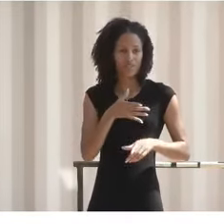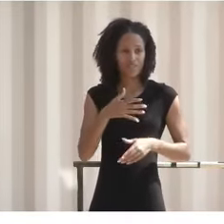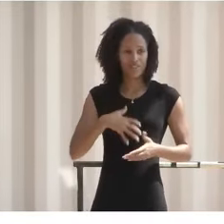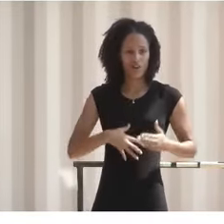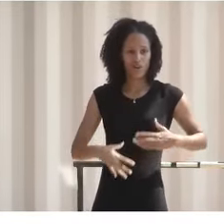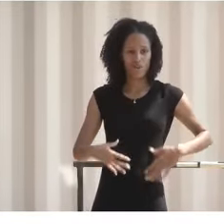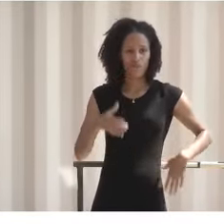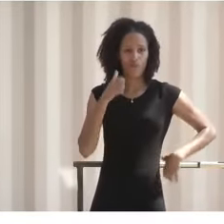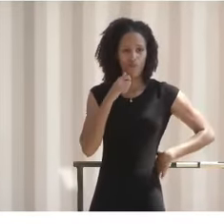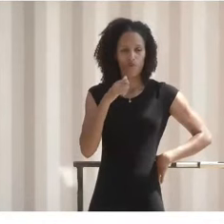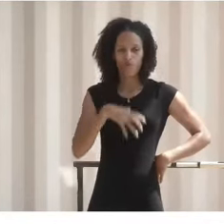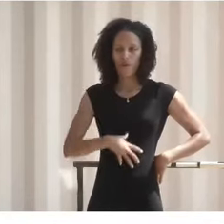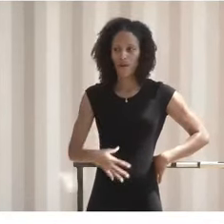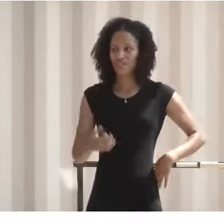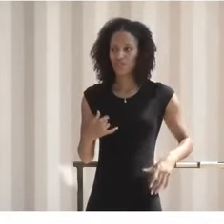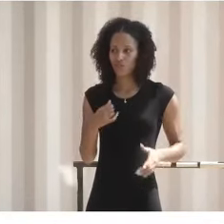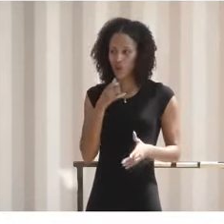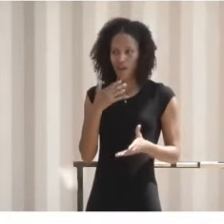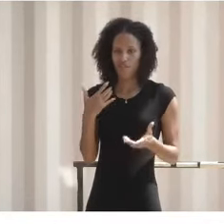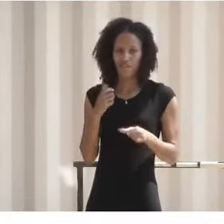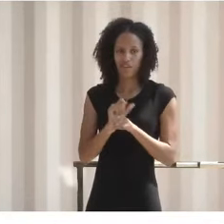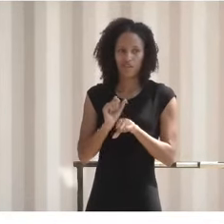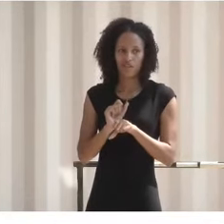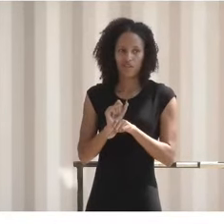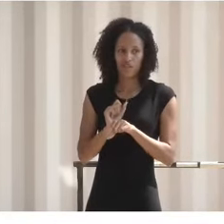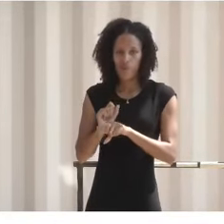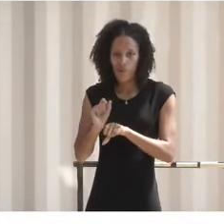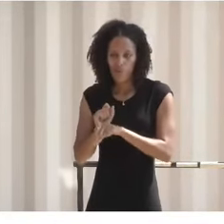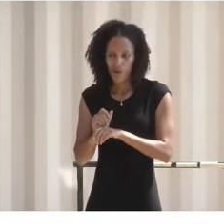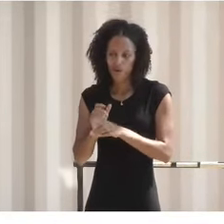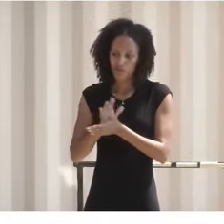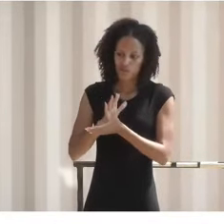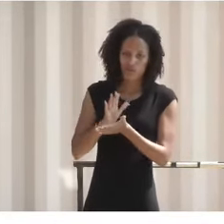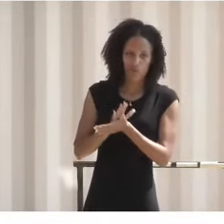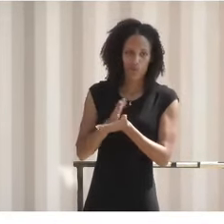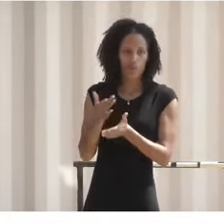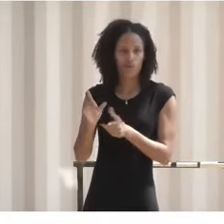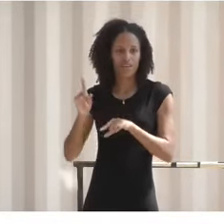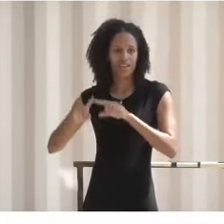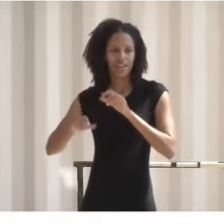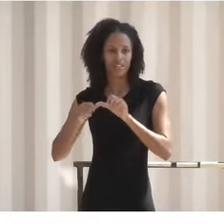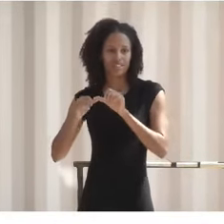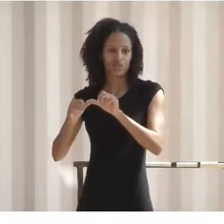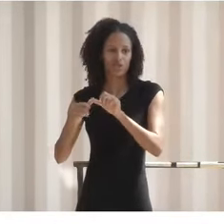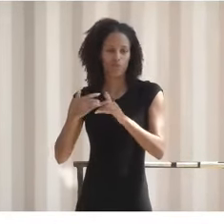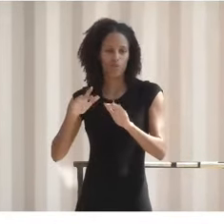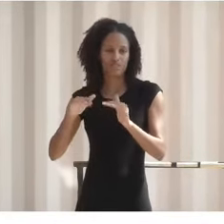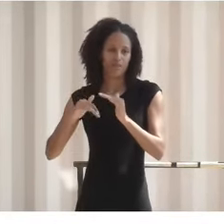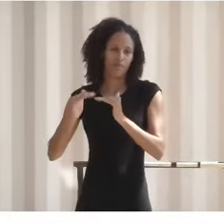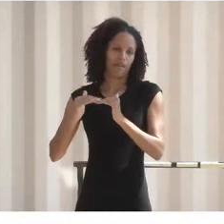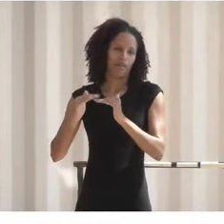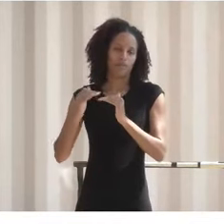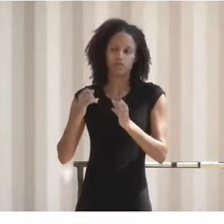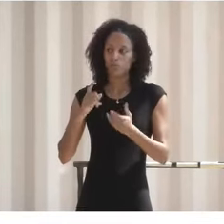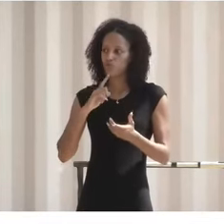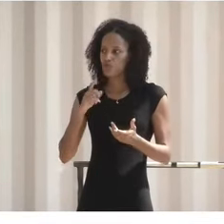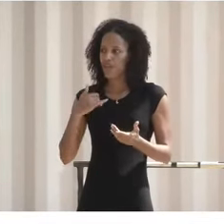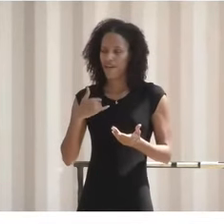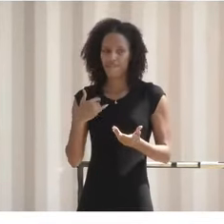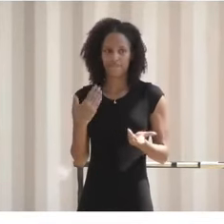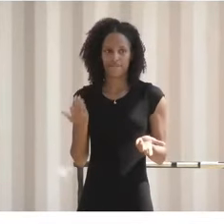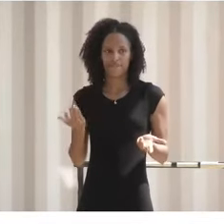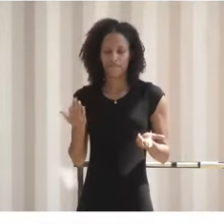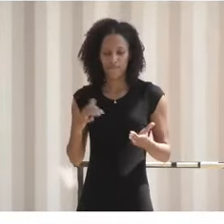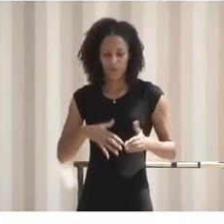then her chances of continuing school are also minimized. So we have very high levels of school dropout once the girl